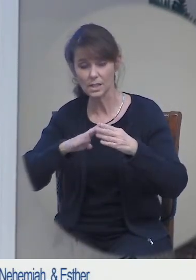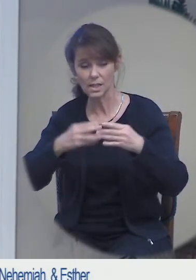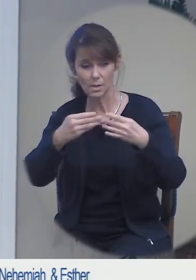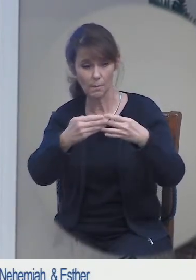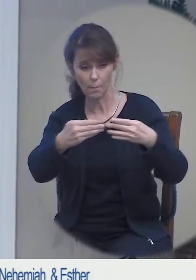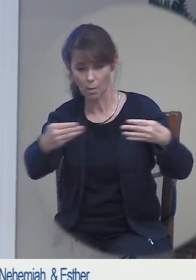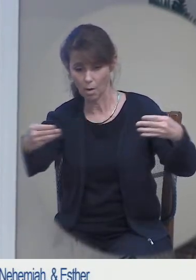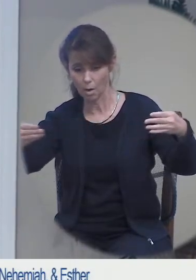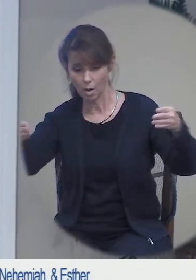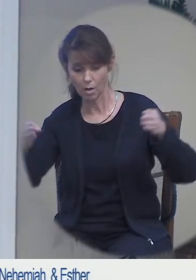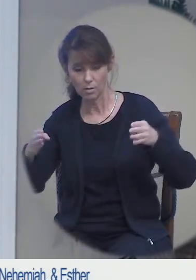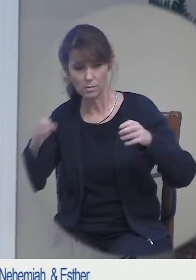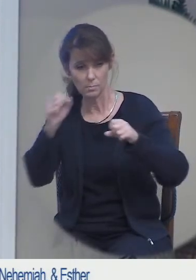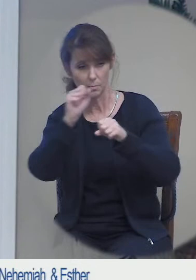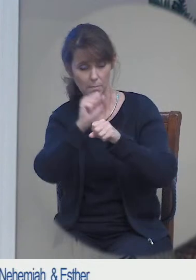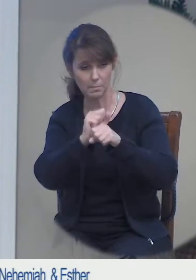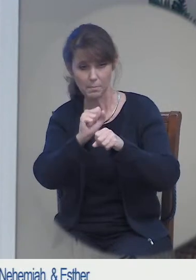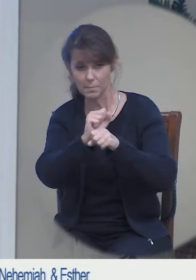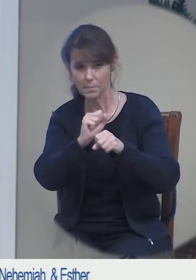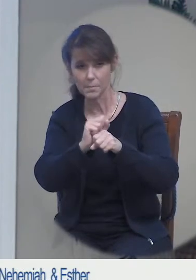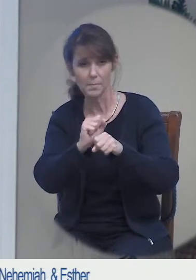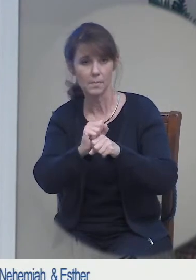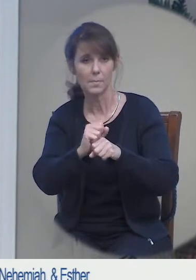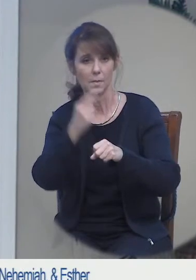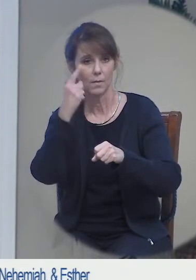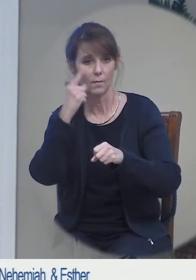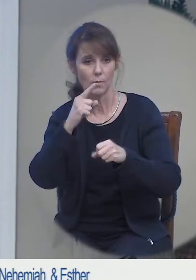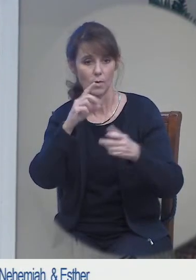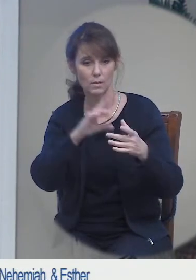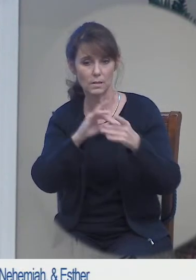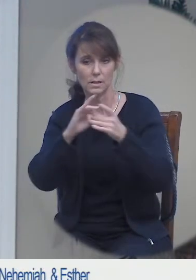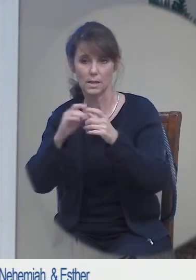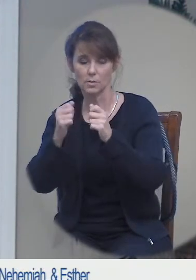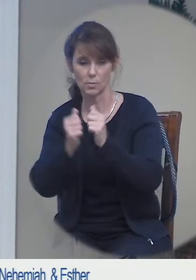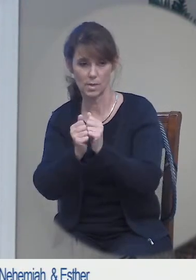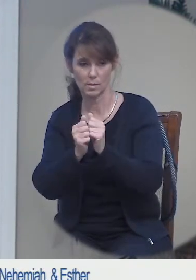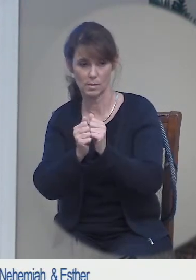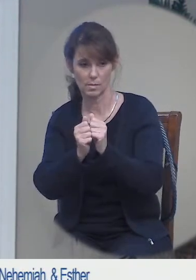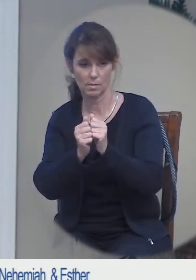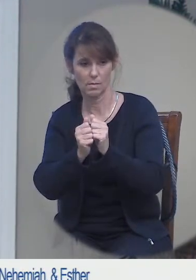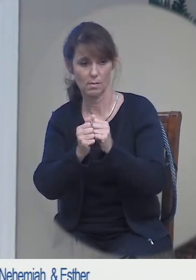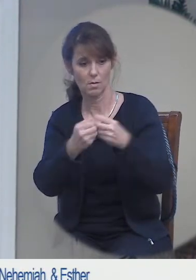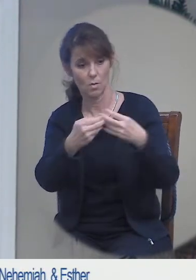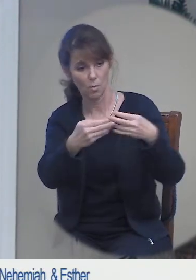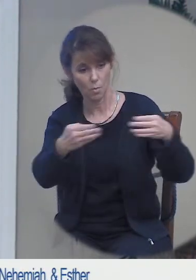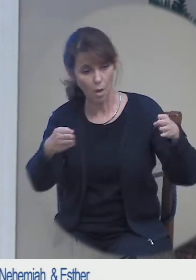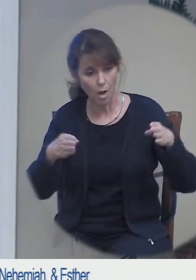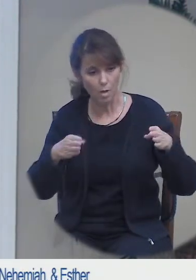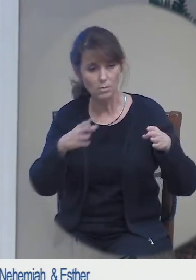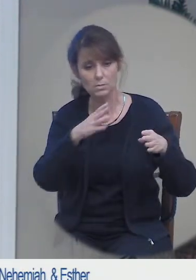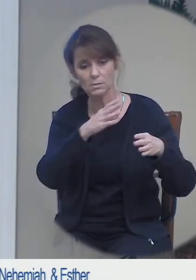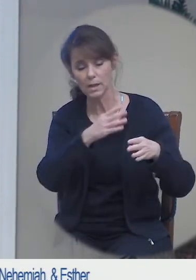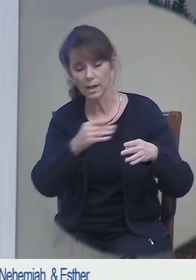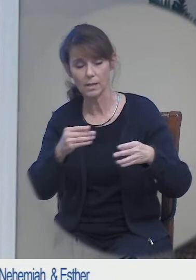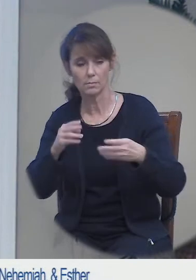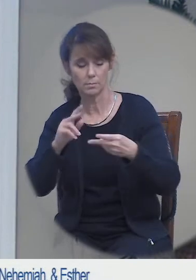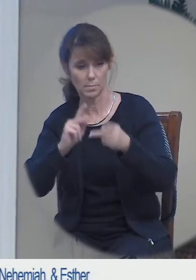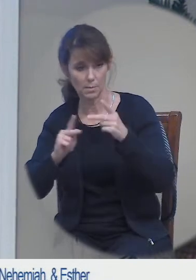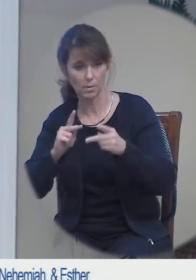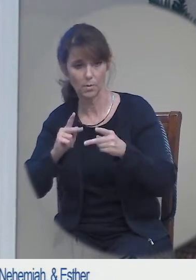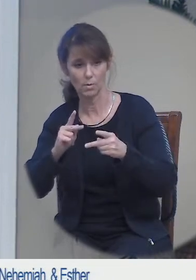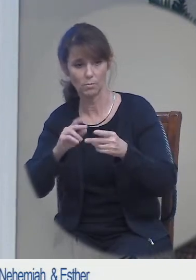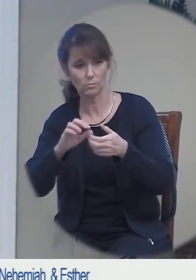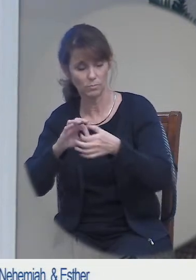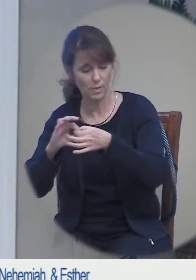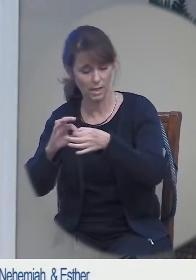about. I think sometimes we do that, right? We start doing a task for a certain purpose, but